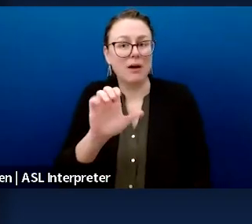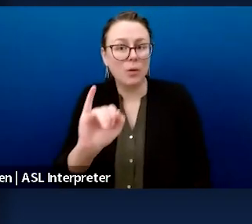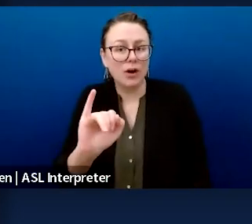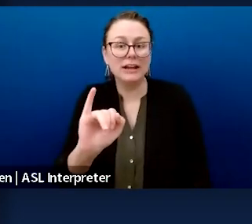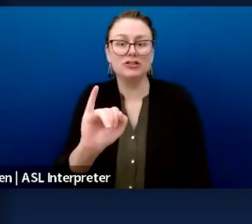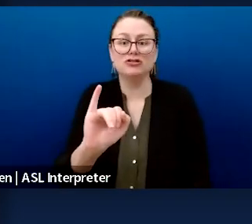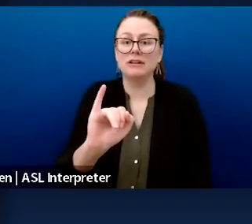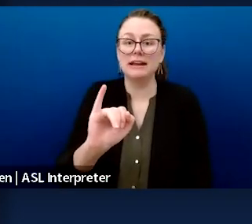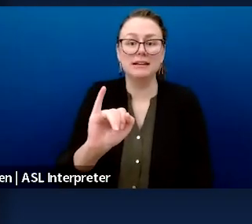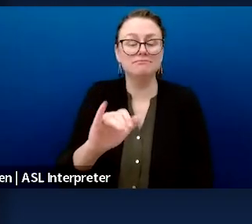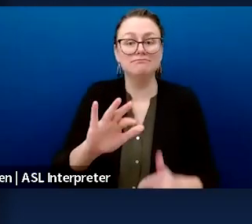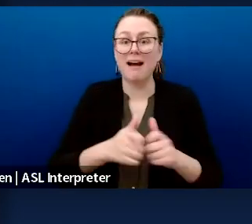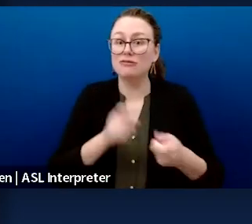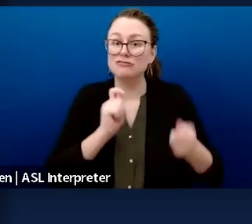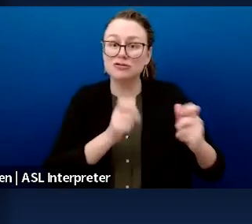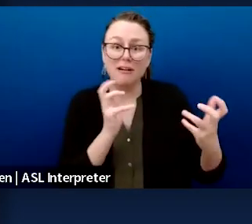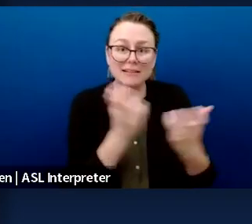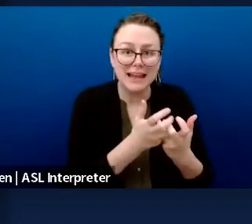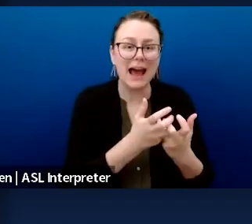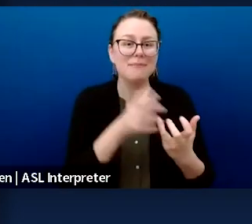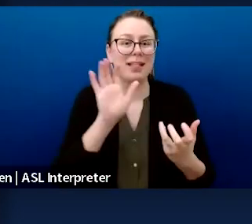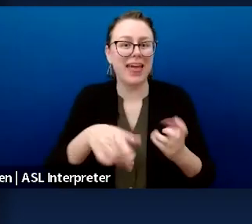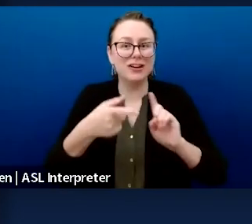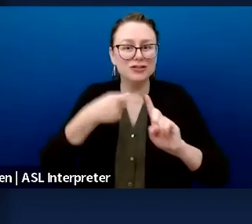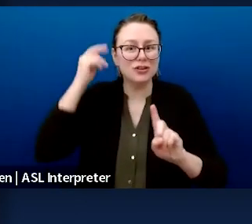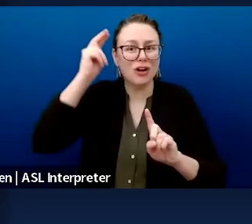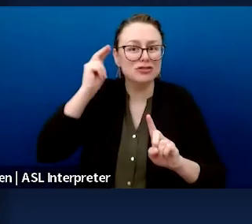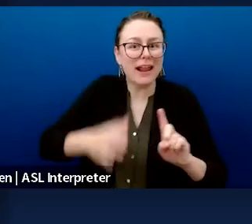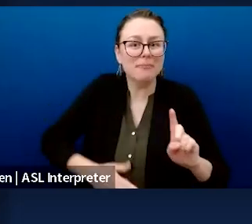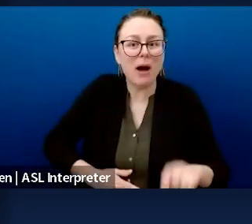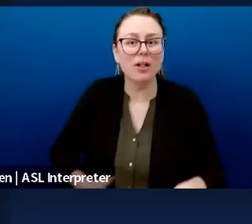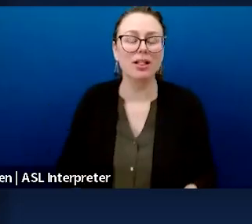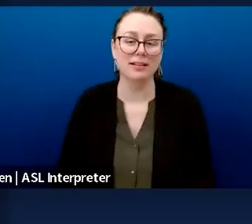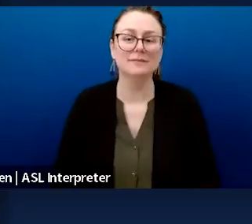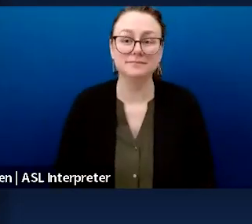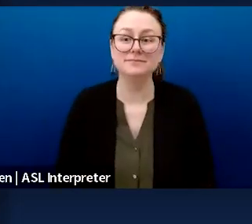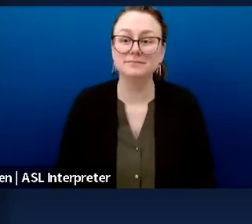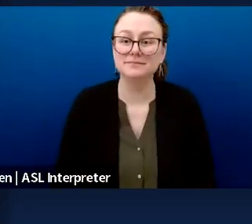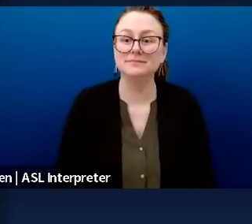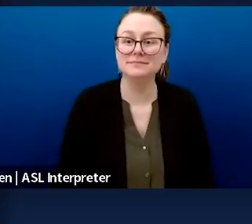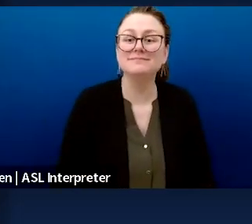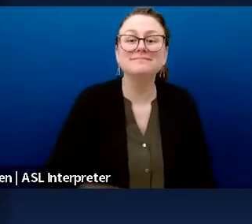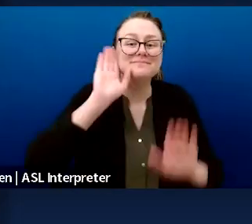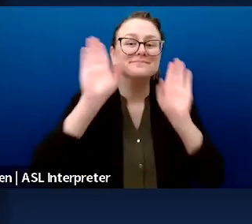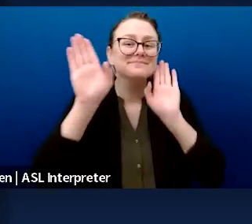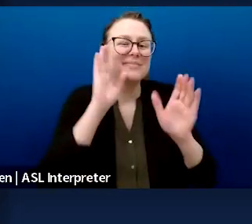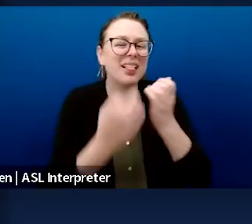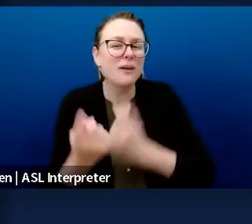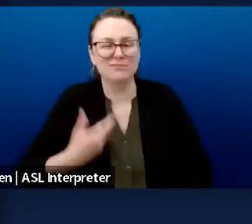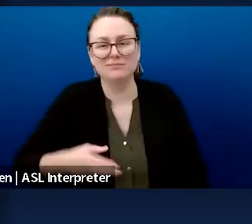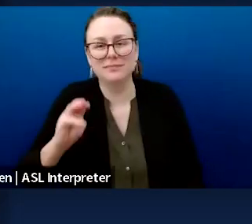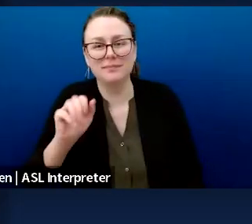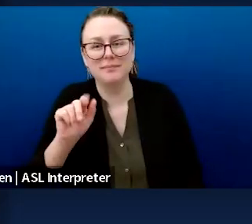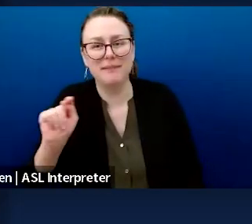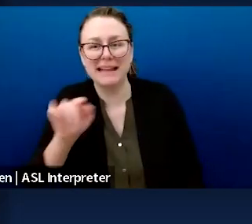and adapting to having a neurogenic bowel. Matt? Yeah. Hello, everyone.